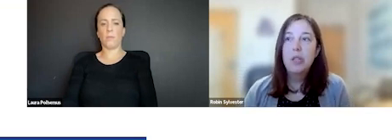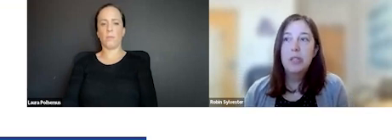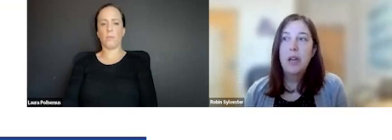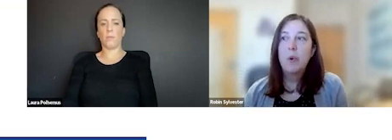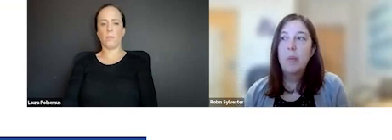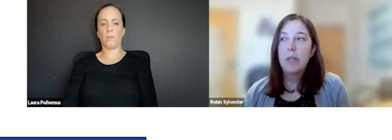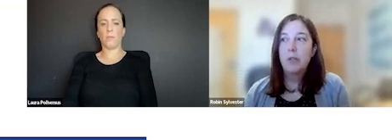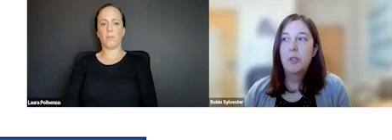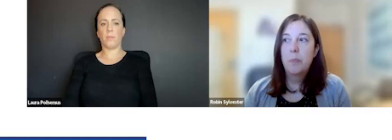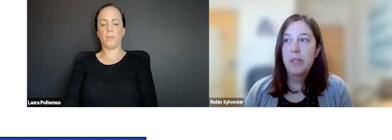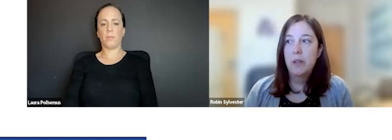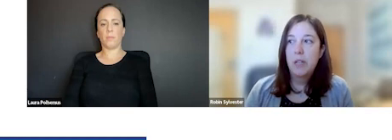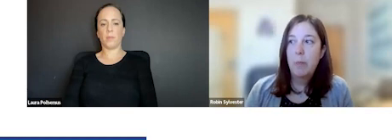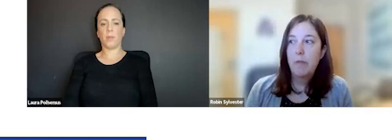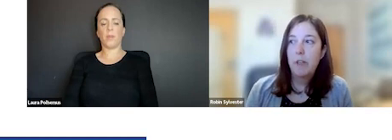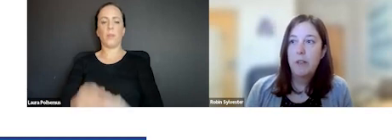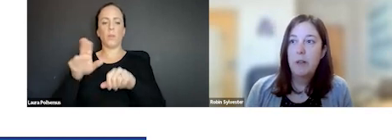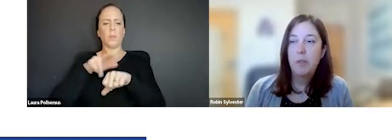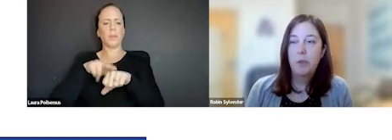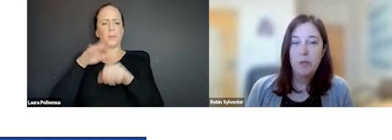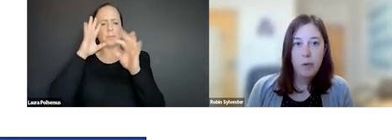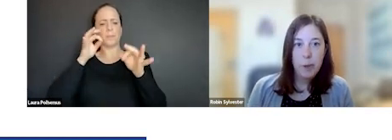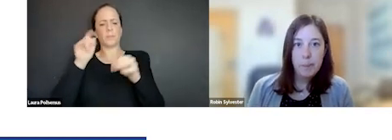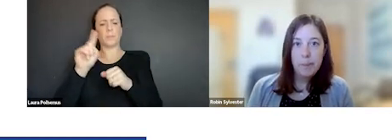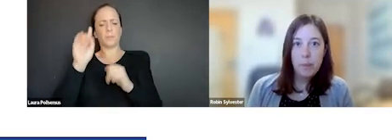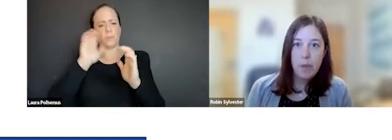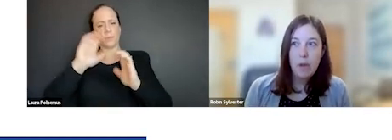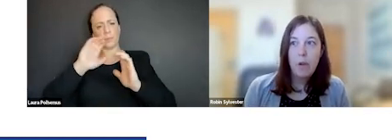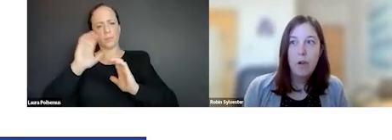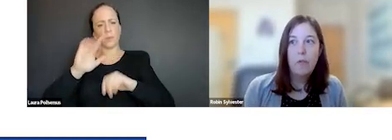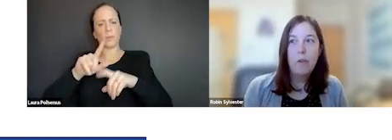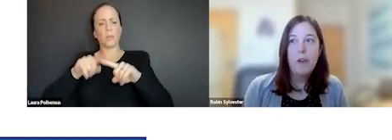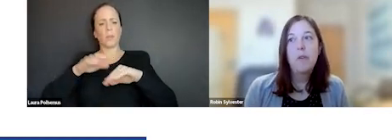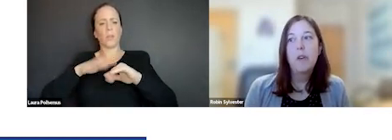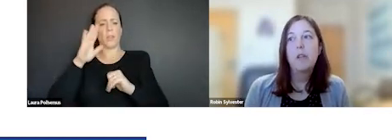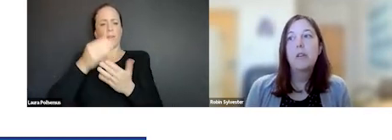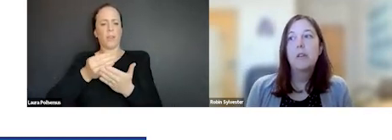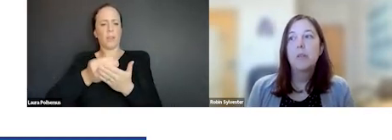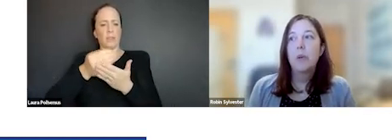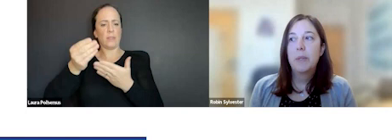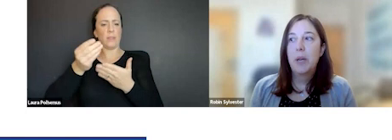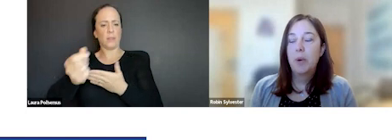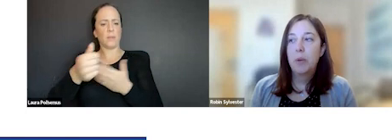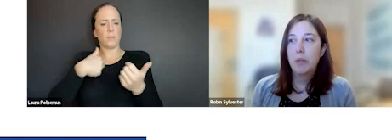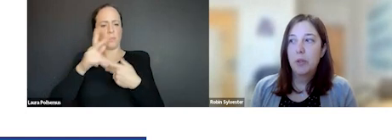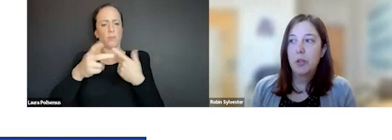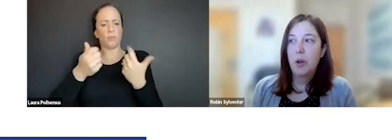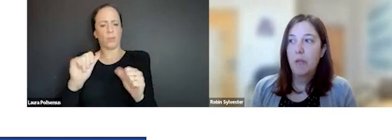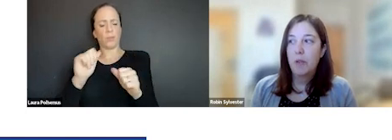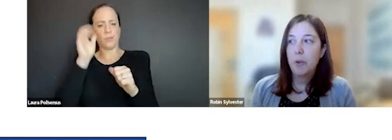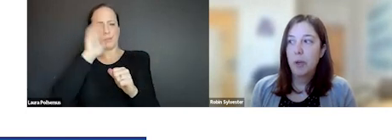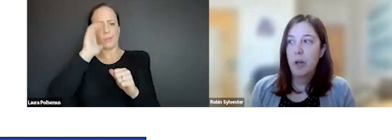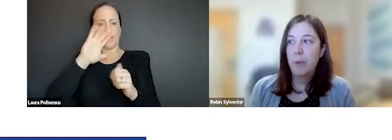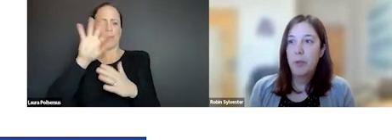So I usually decide where I might search based on the type of funding that I'm searching for. For federal funding, there is a website where you can search